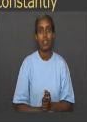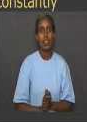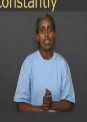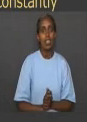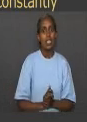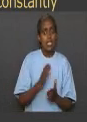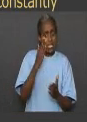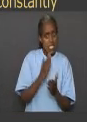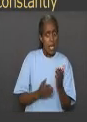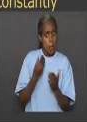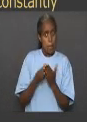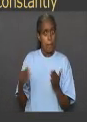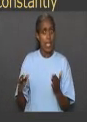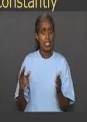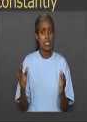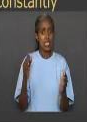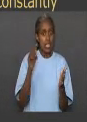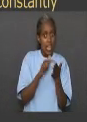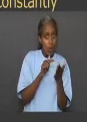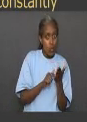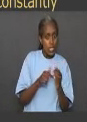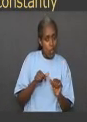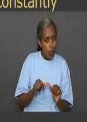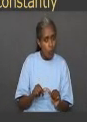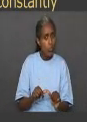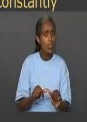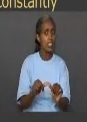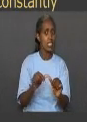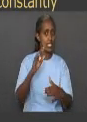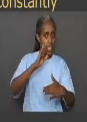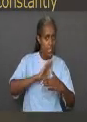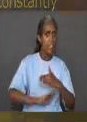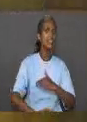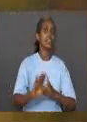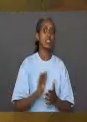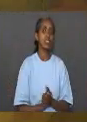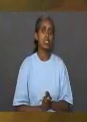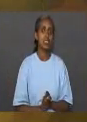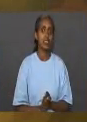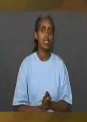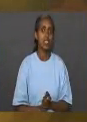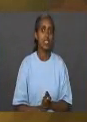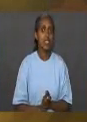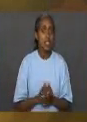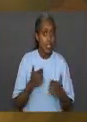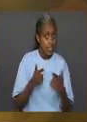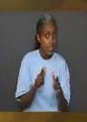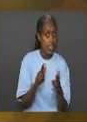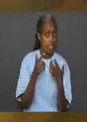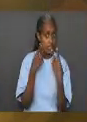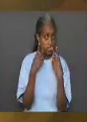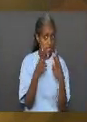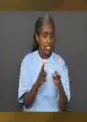Some banks even calculate continuous interest. Let us see